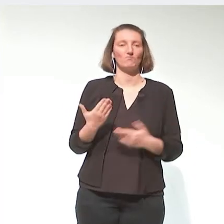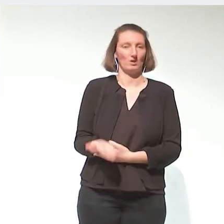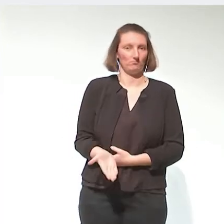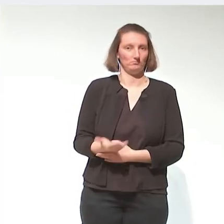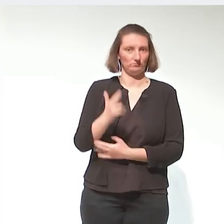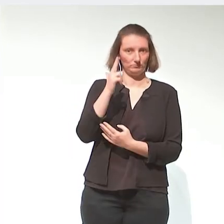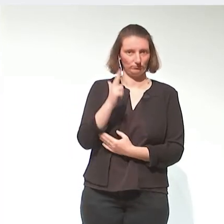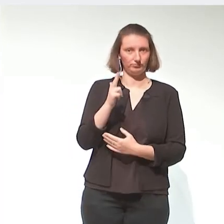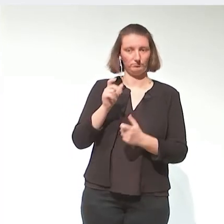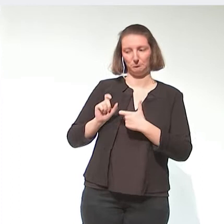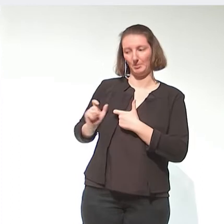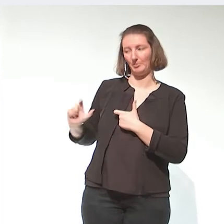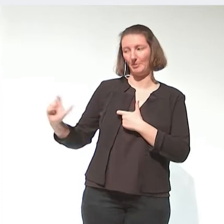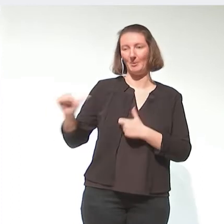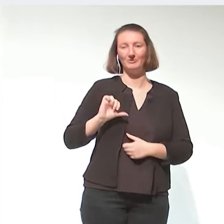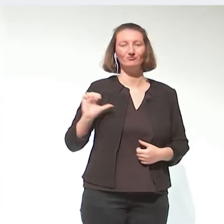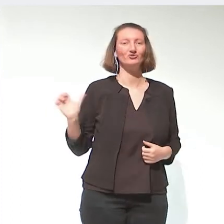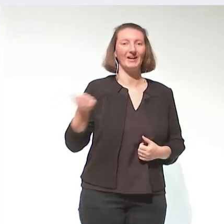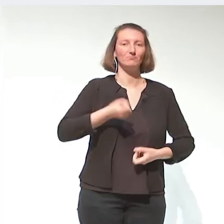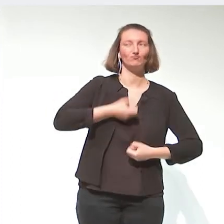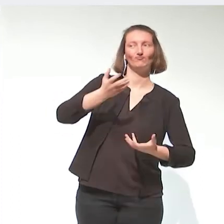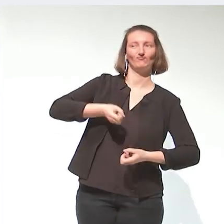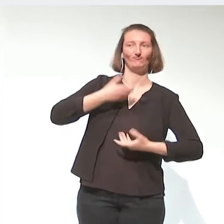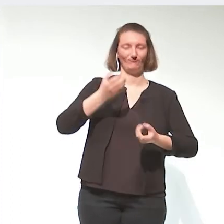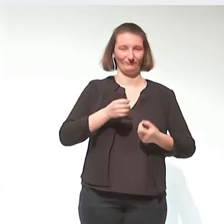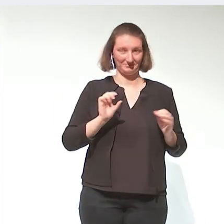you all. Before we start the